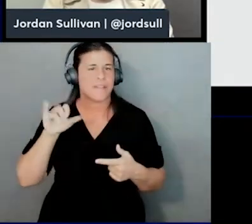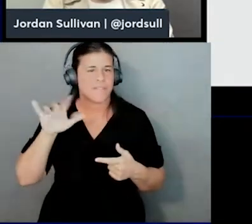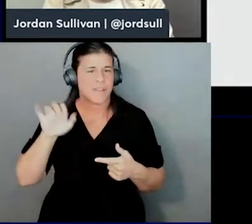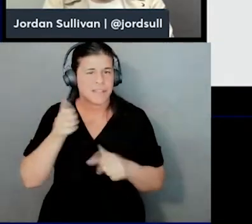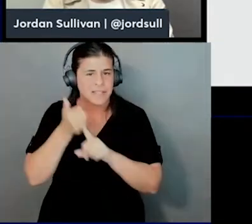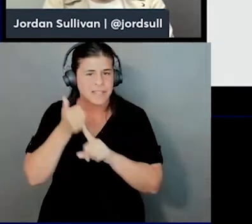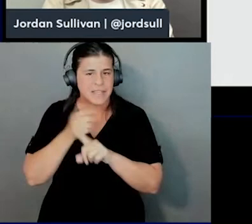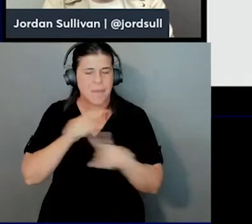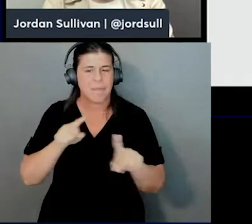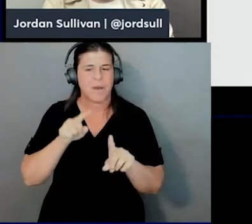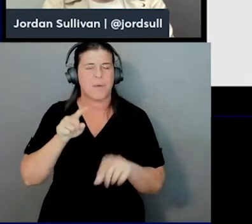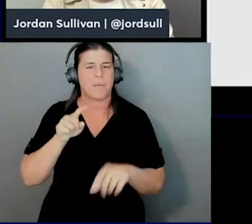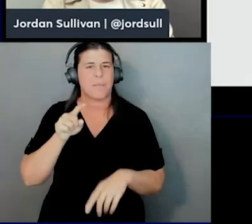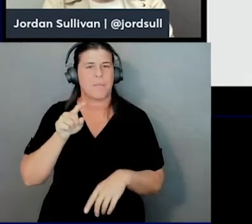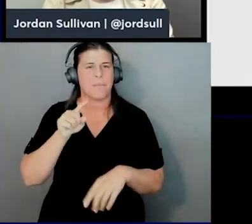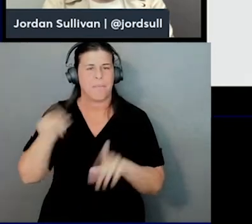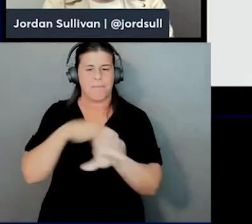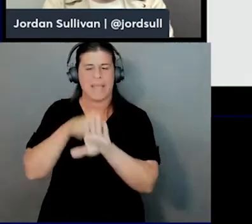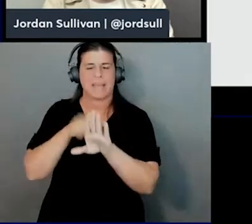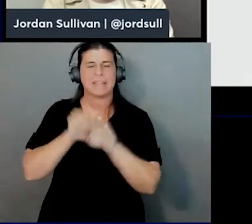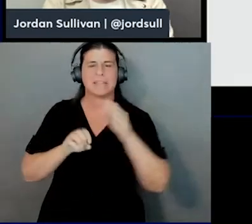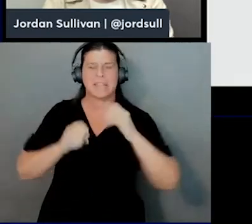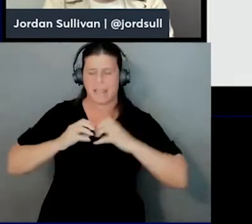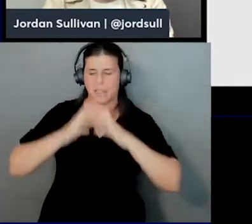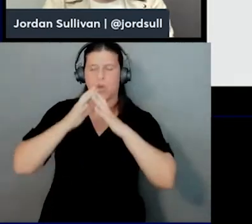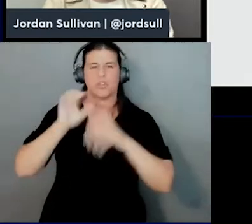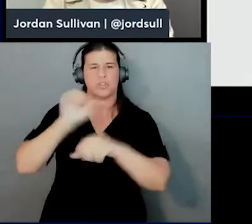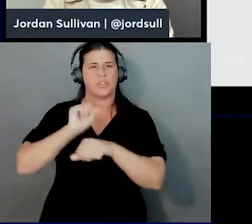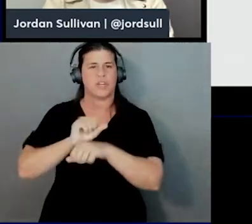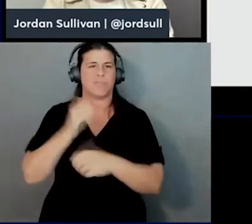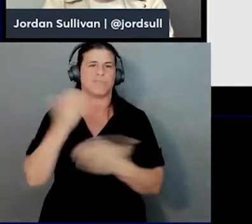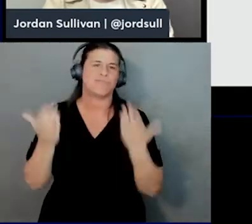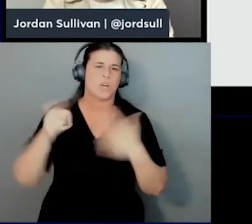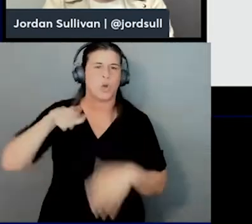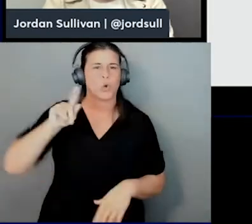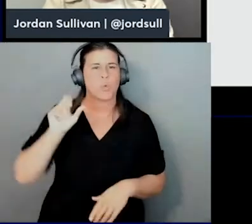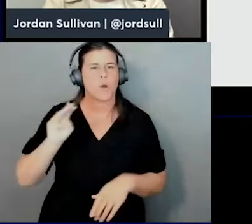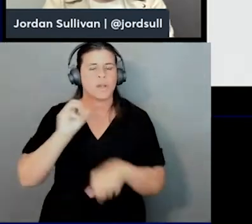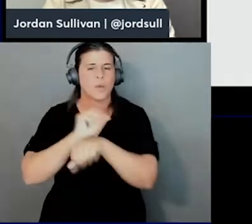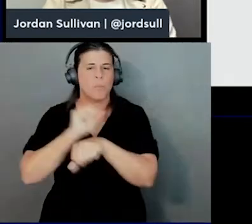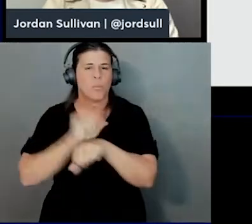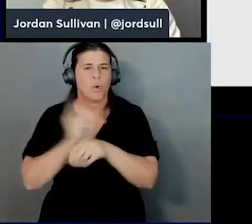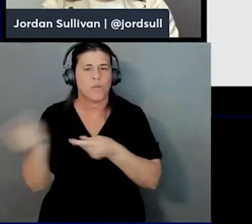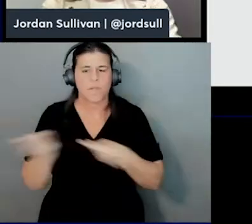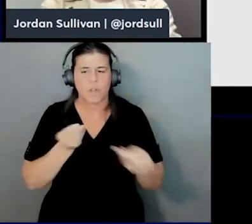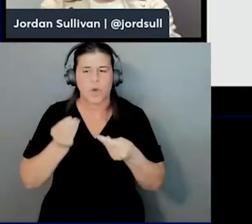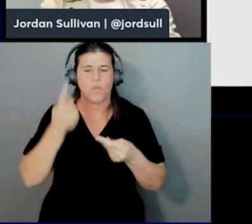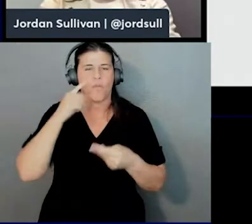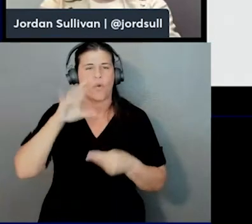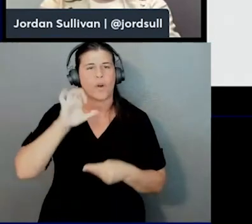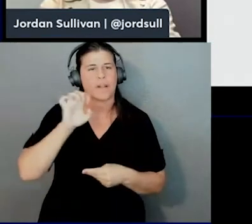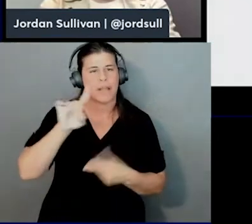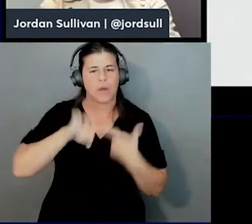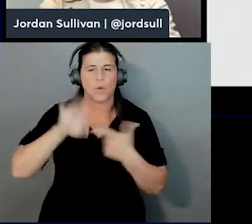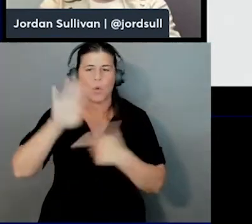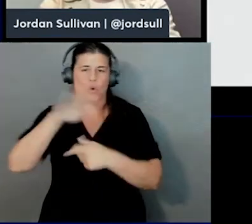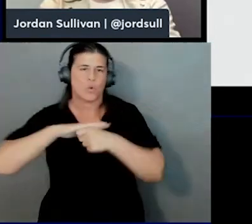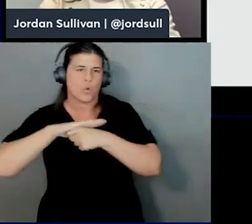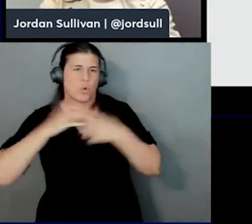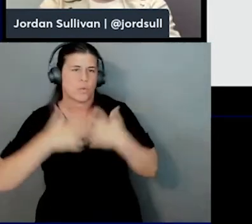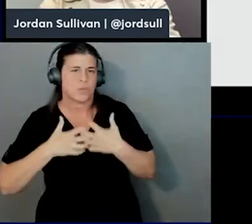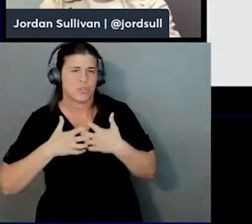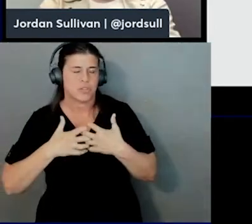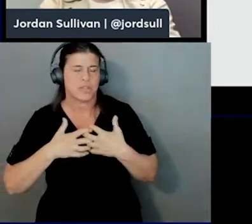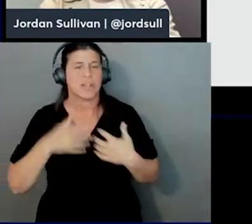can launch a job. So basically quantum workload in a cloud or on your local machine. And so this is